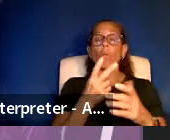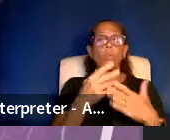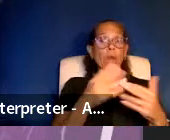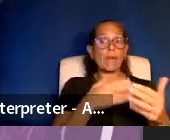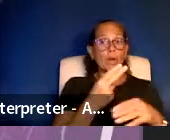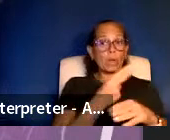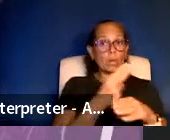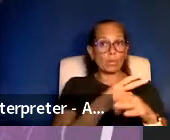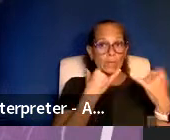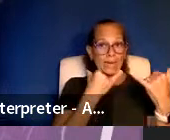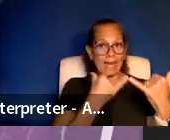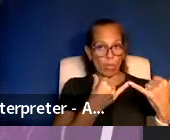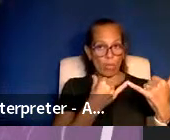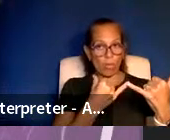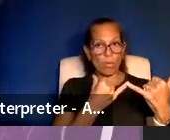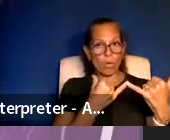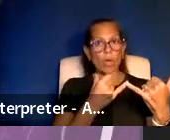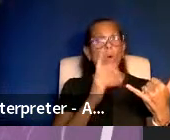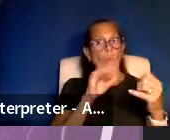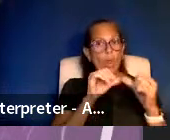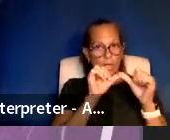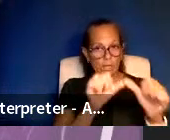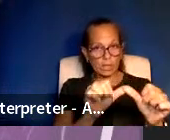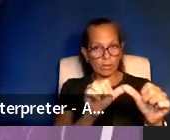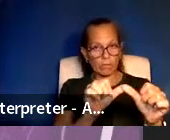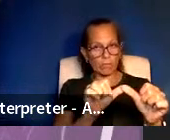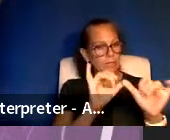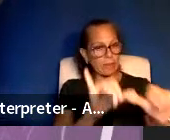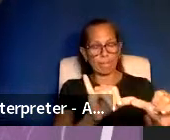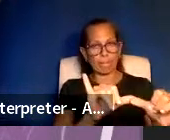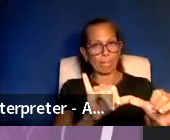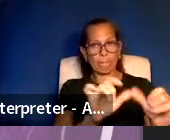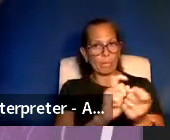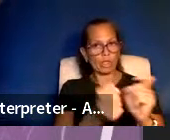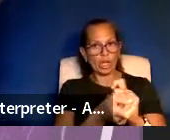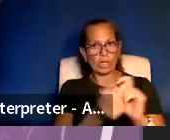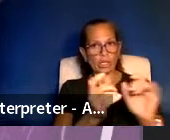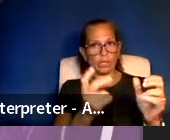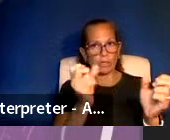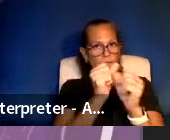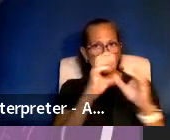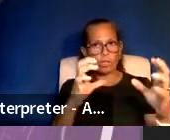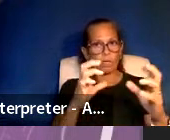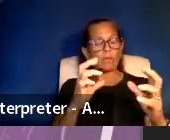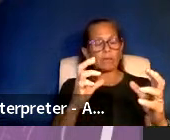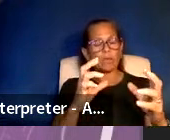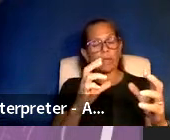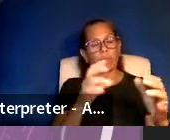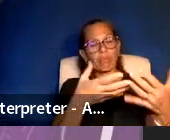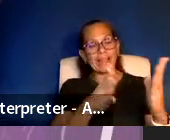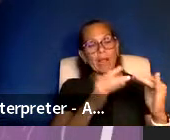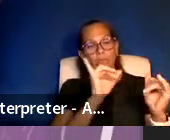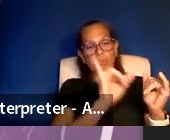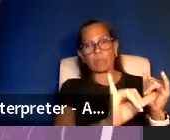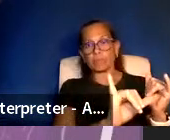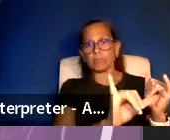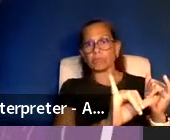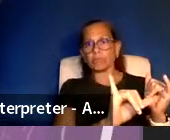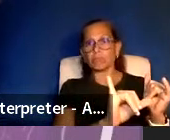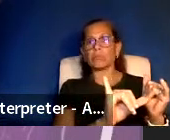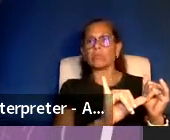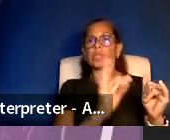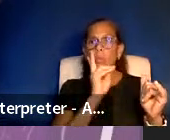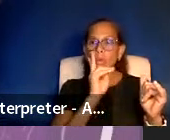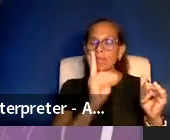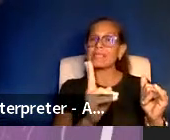will be allowed to continue as they are. There are provisions in the zoning resolution that allow for that. You'll see